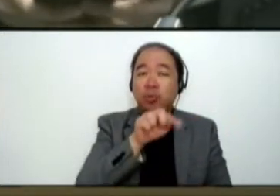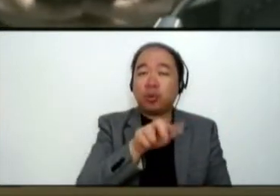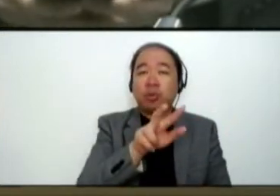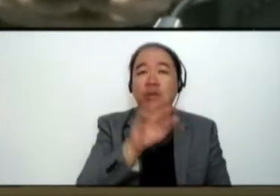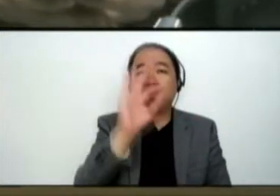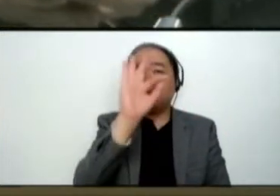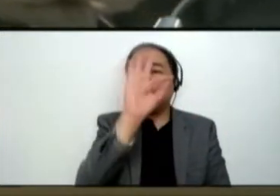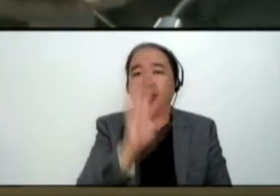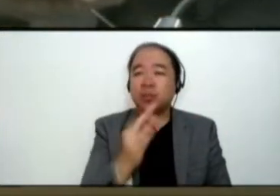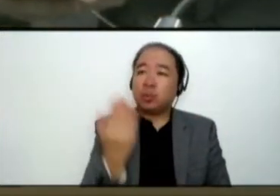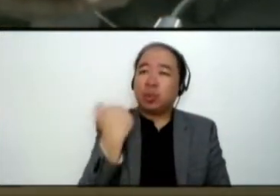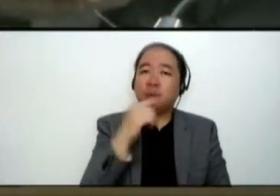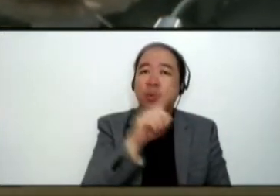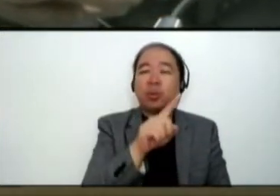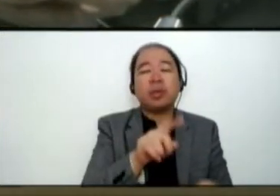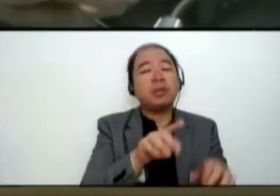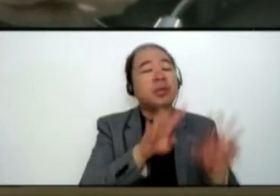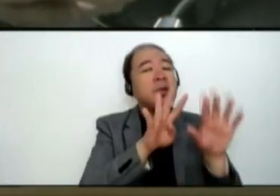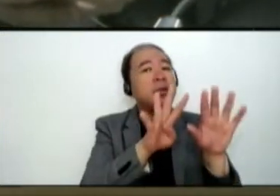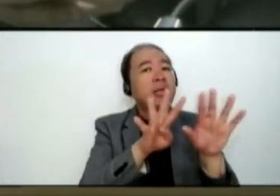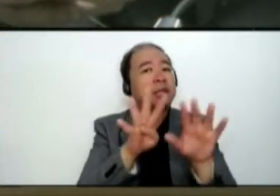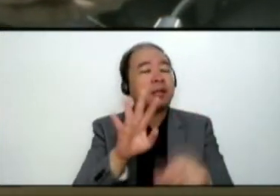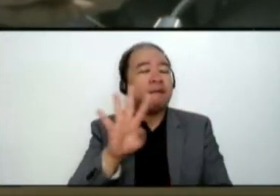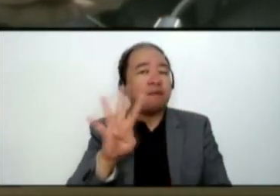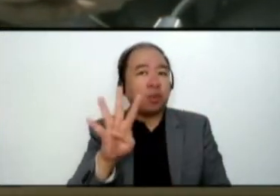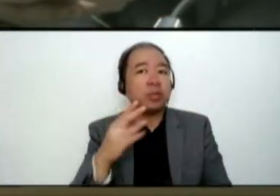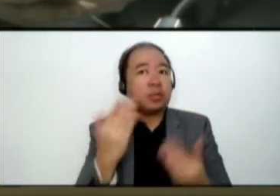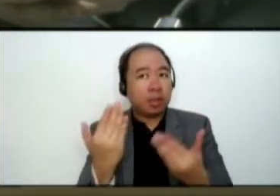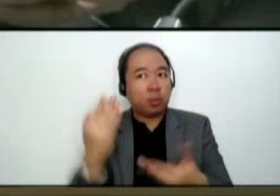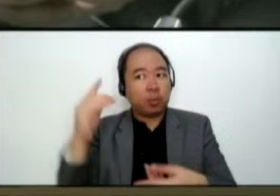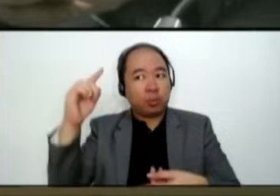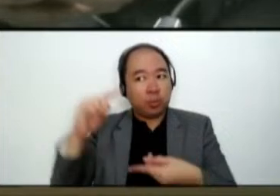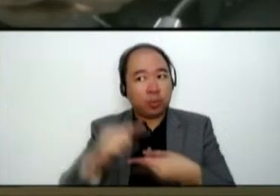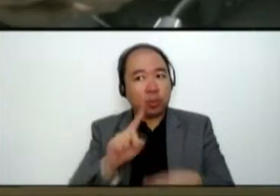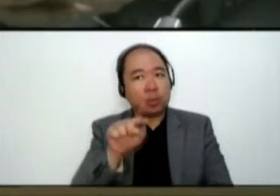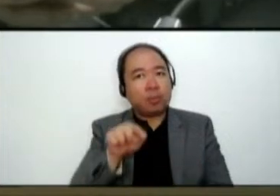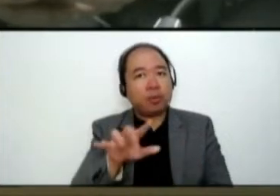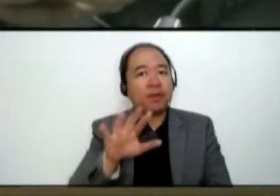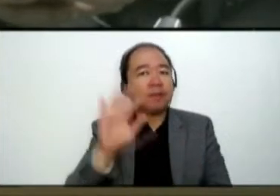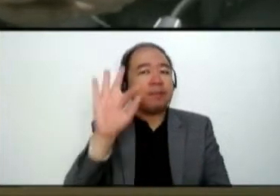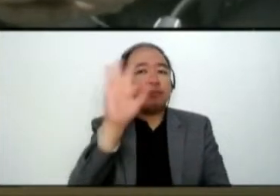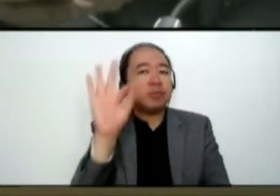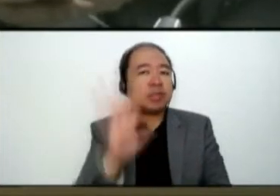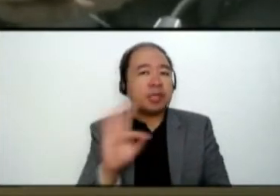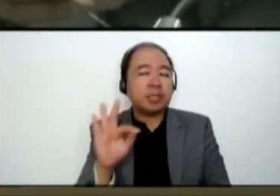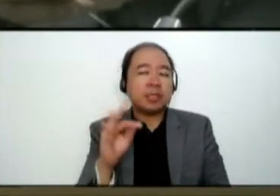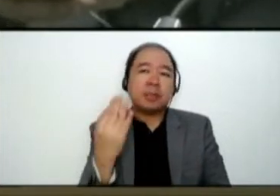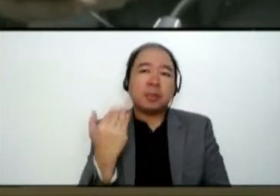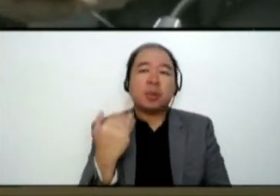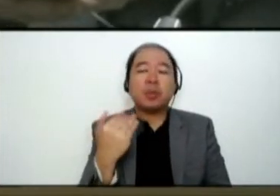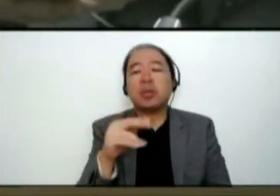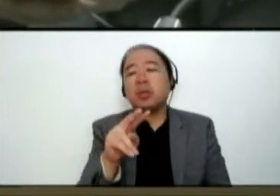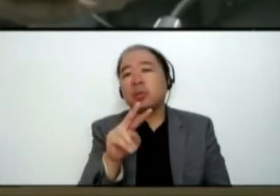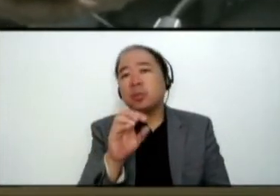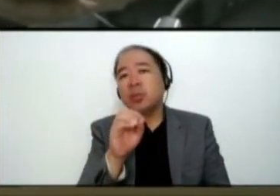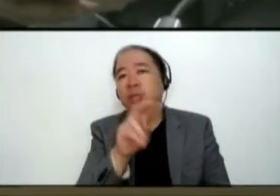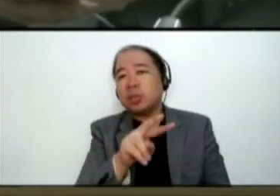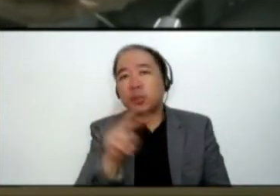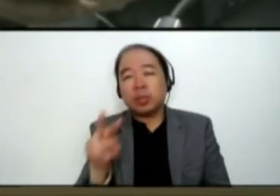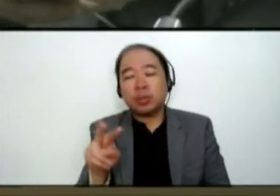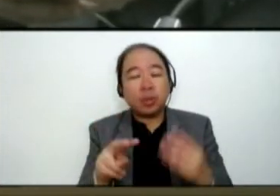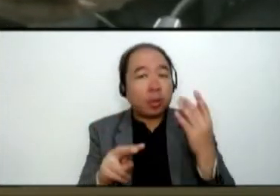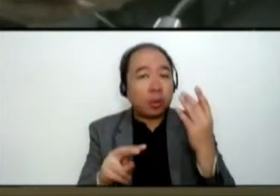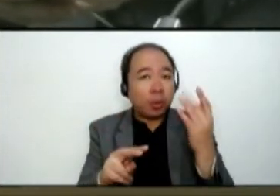1994 to 1.5% in 2022. This is mainly driven by the progressive decline in our